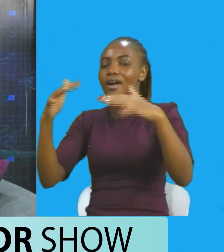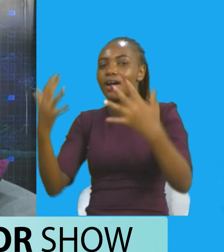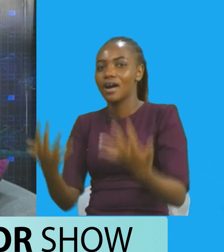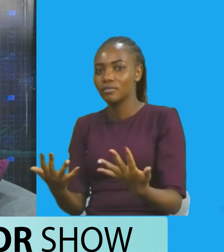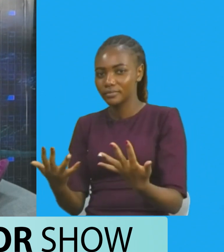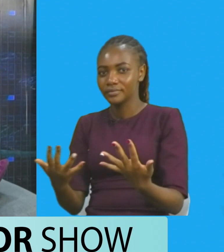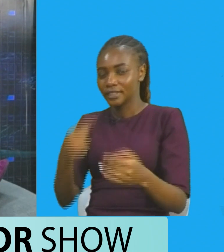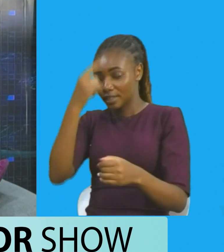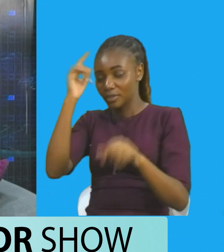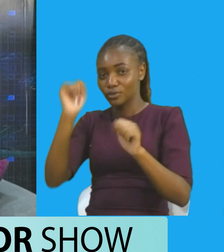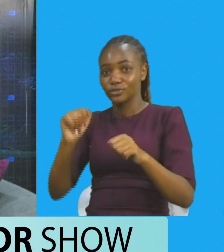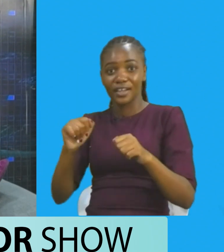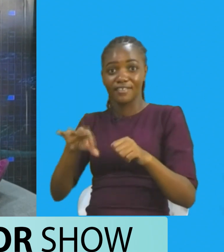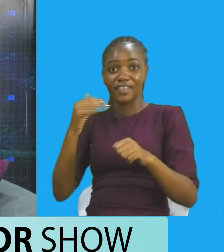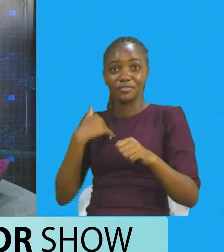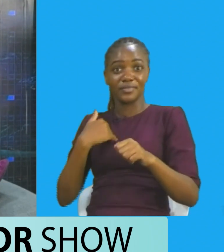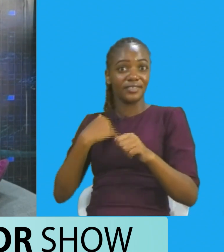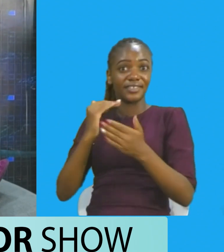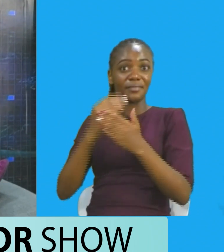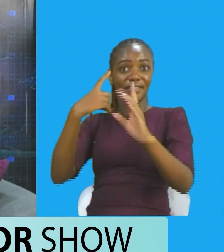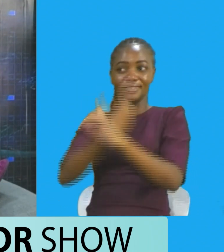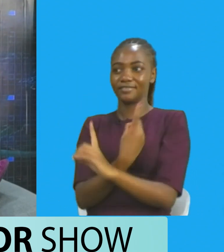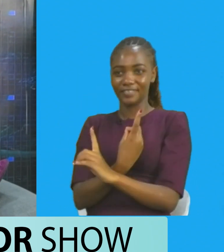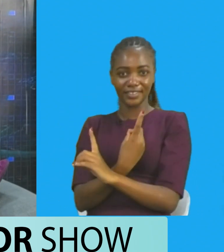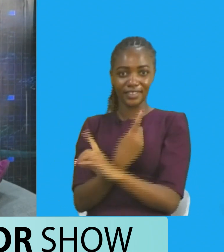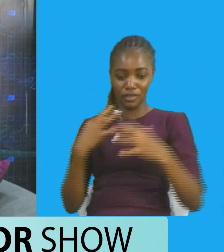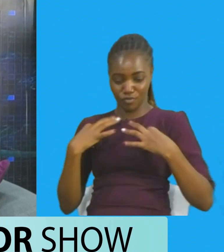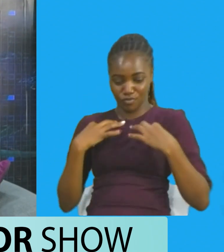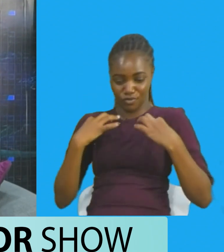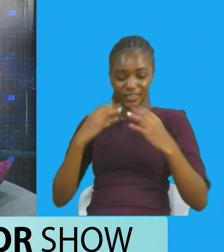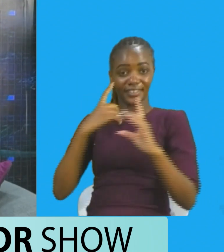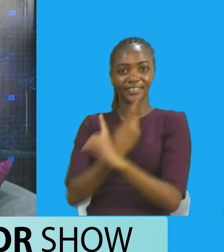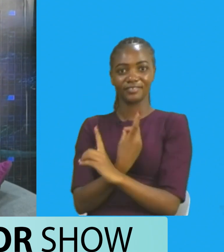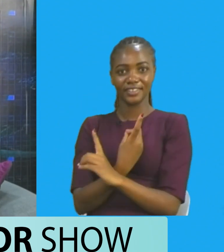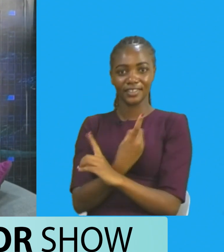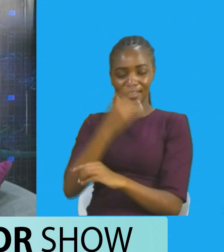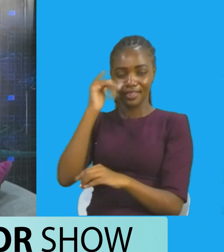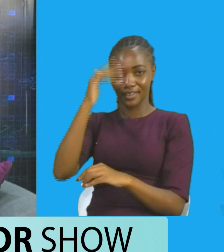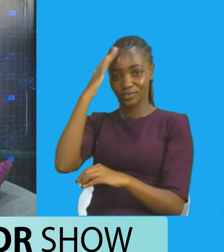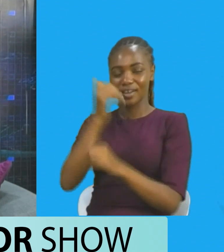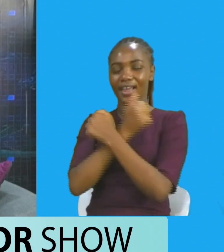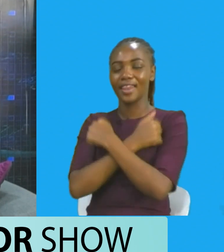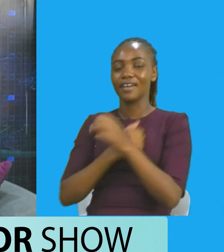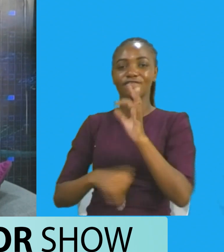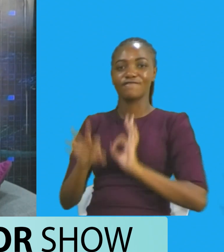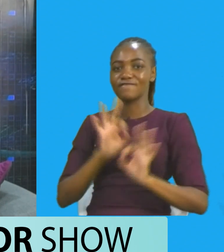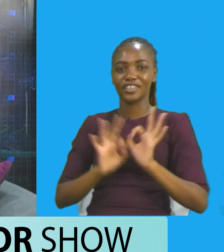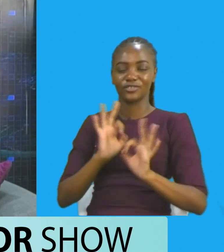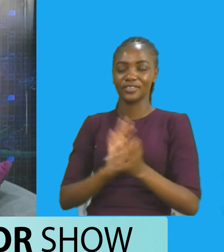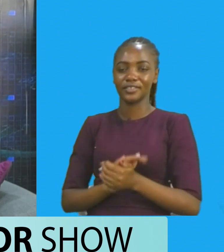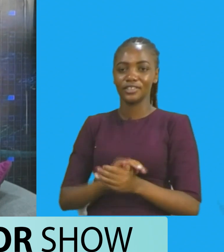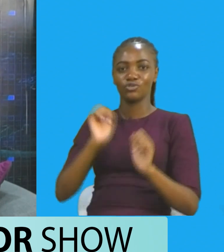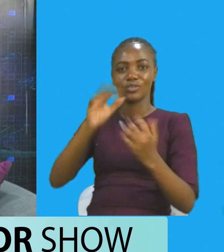Because you can also find me in shorts, and you can also find me in tracks. You get the same person, you see him wearing suits and maybe Afrofusion